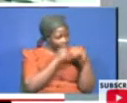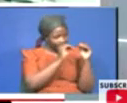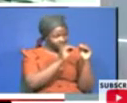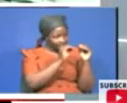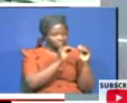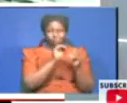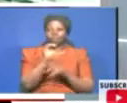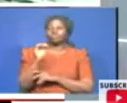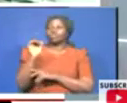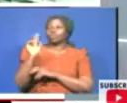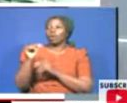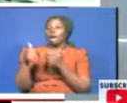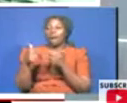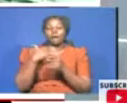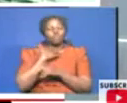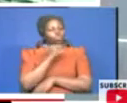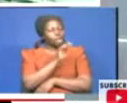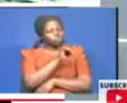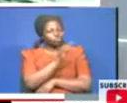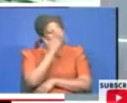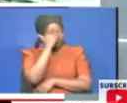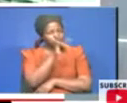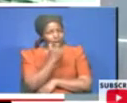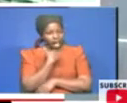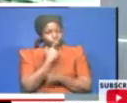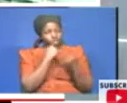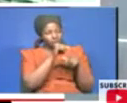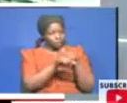because you've brought in the components of CBC.